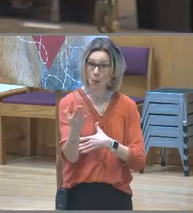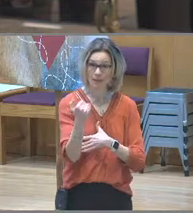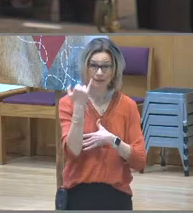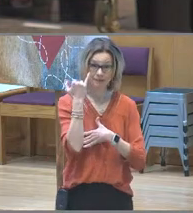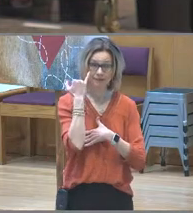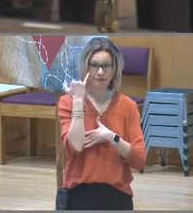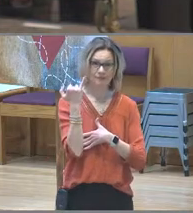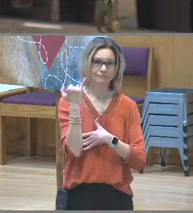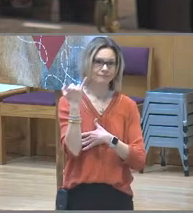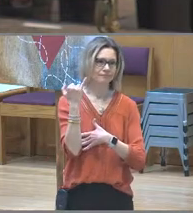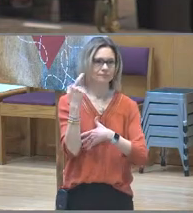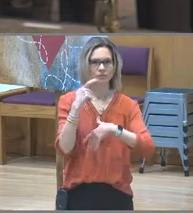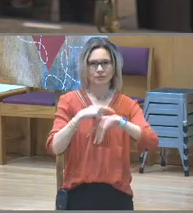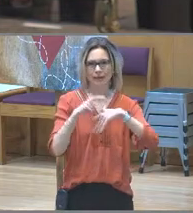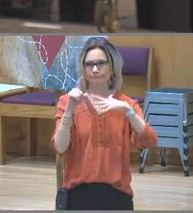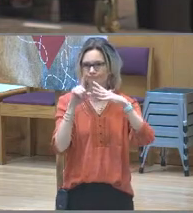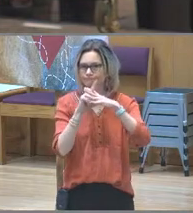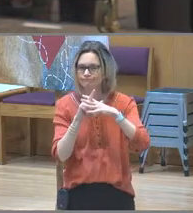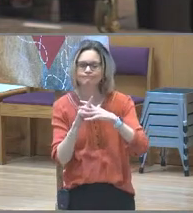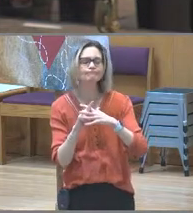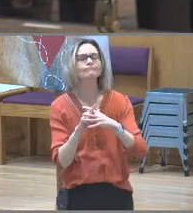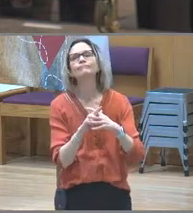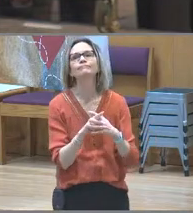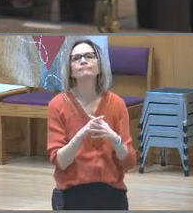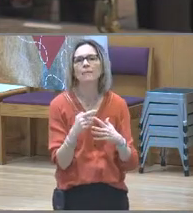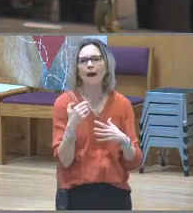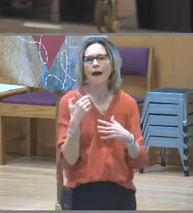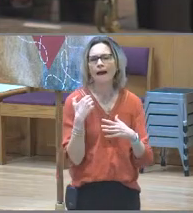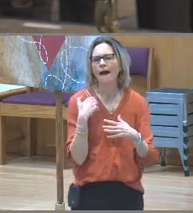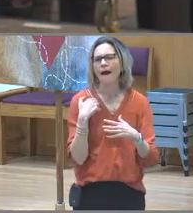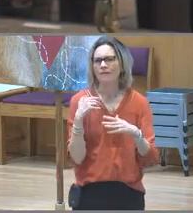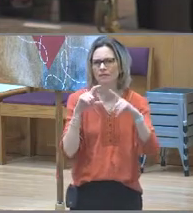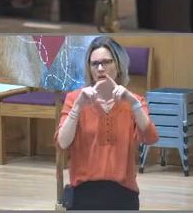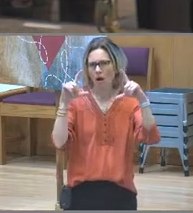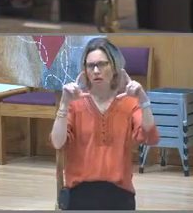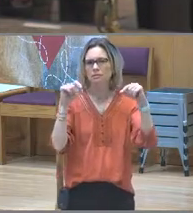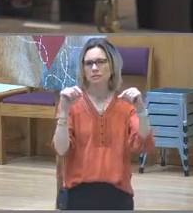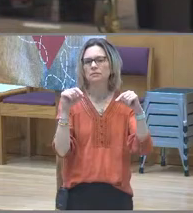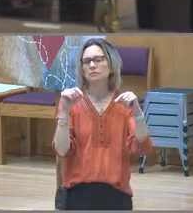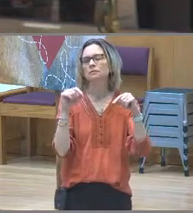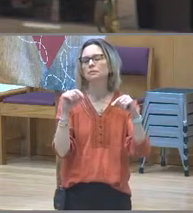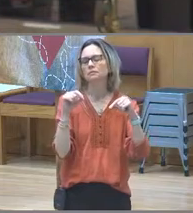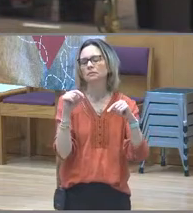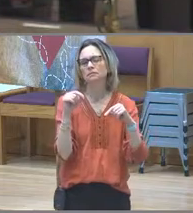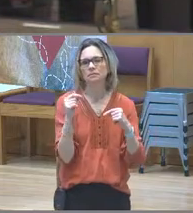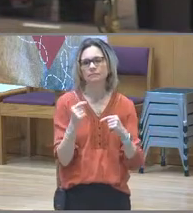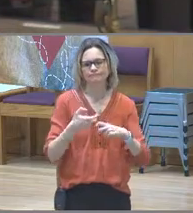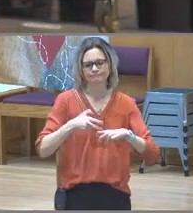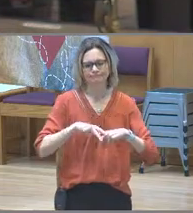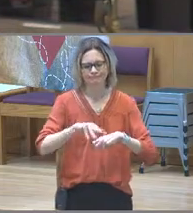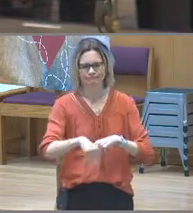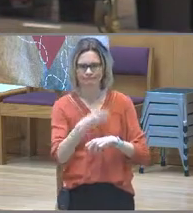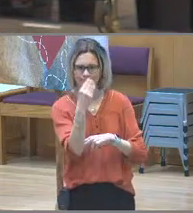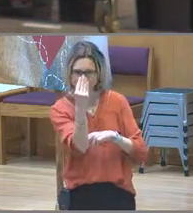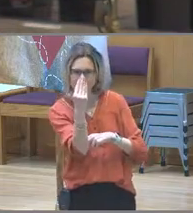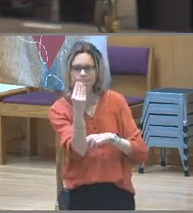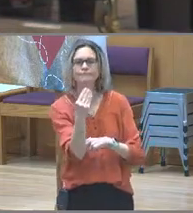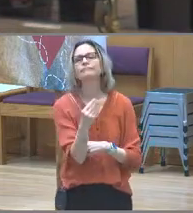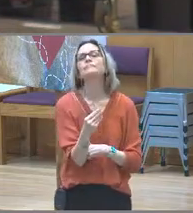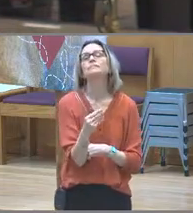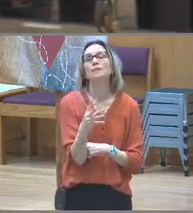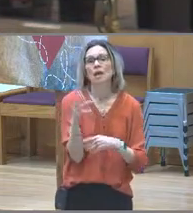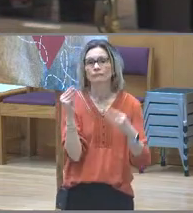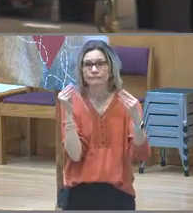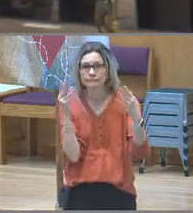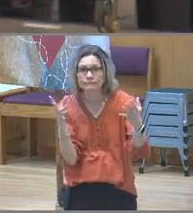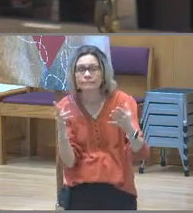or one more time, to remember that there are these connection cards that you can find in front of you or next to you, where you can leave your information